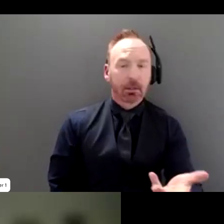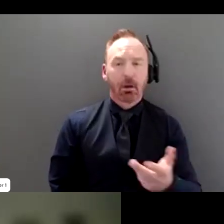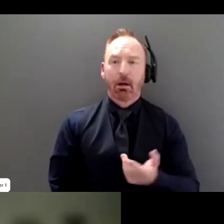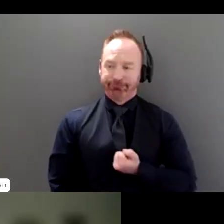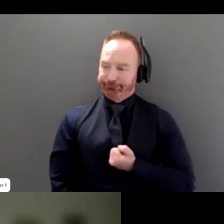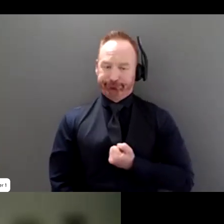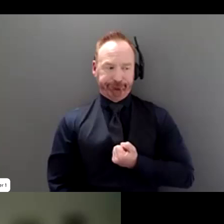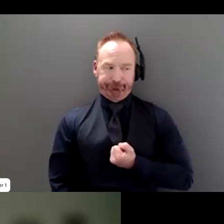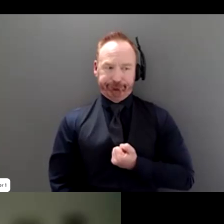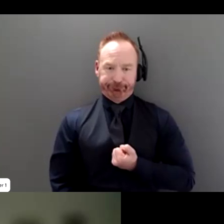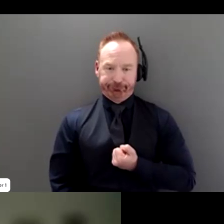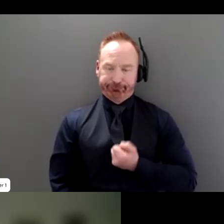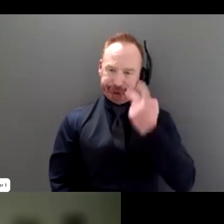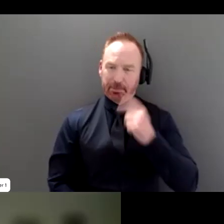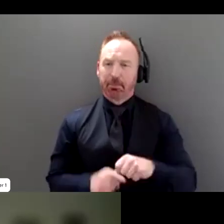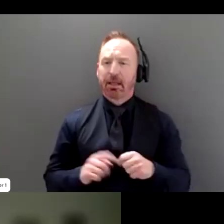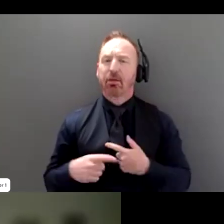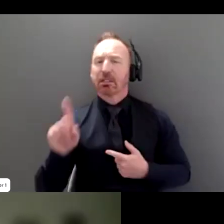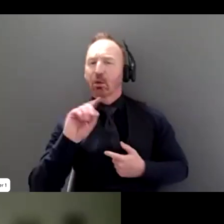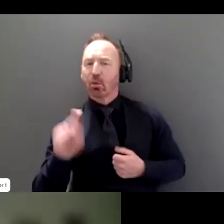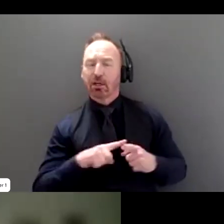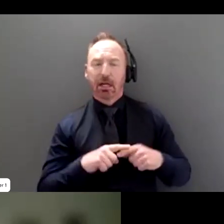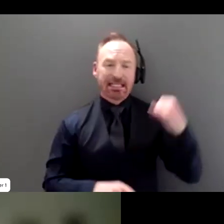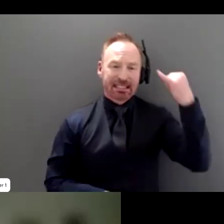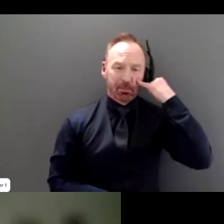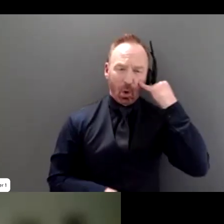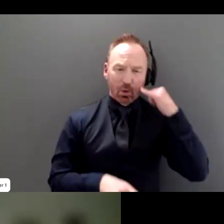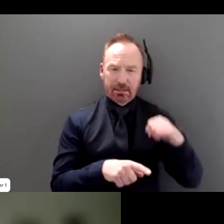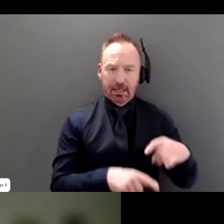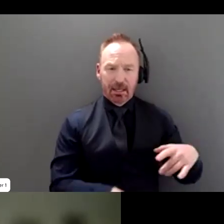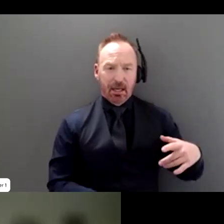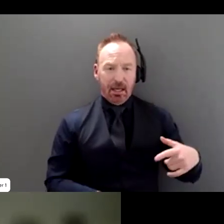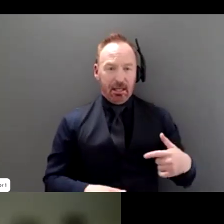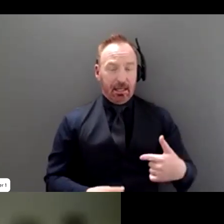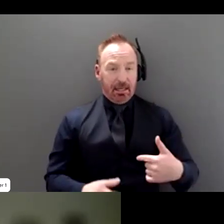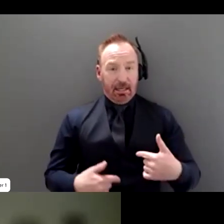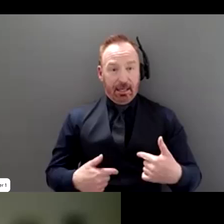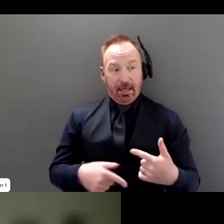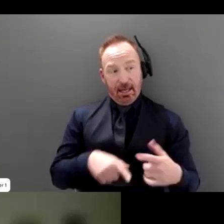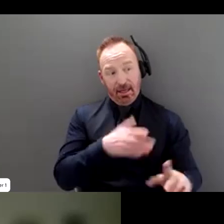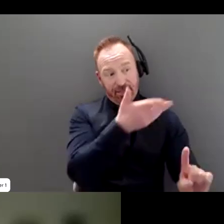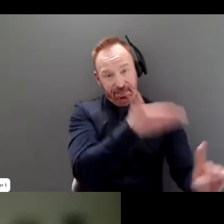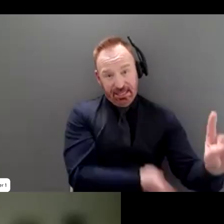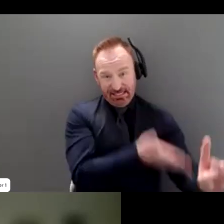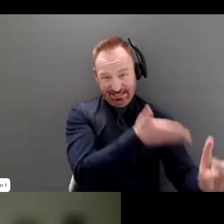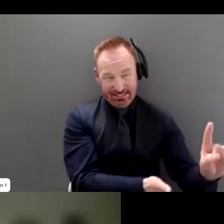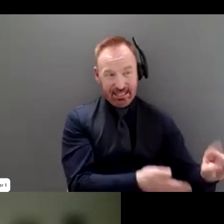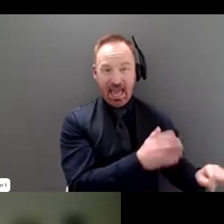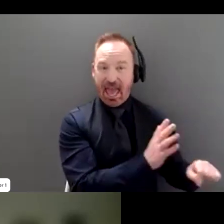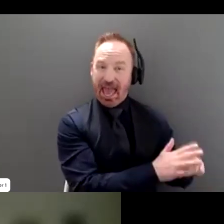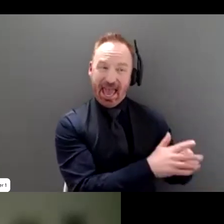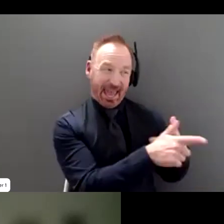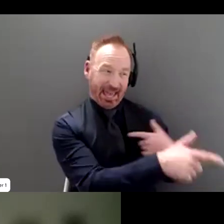a question asking, how do you approach people who do not see themselves as victims of financial or economic abuse?